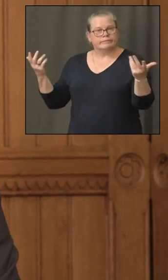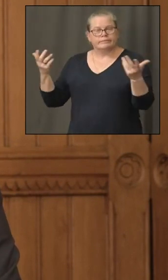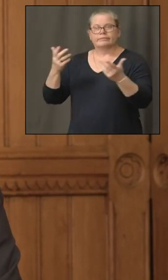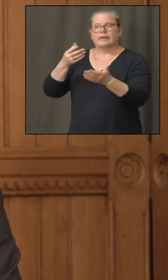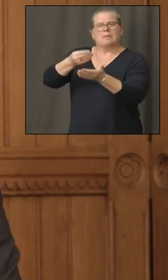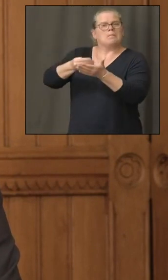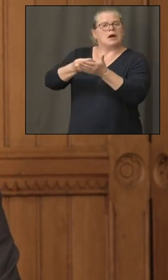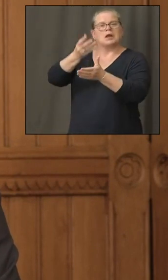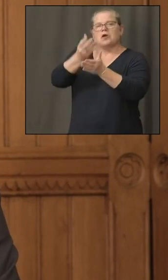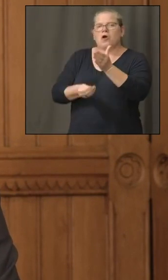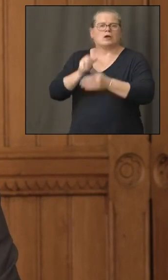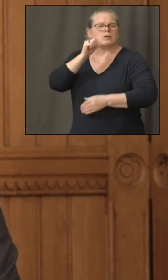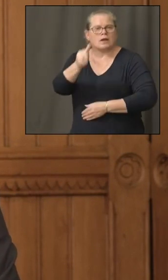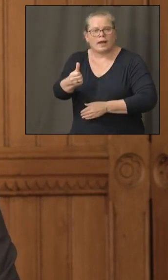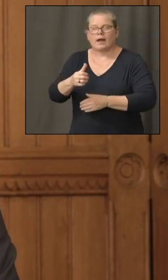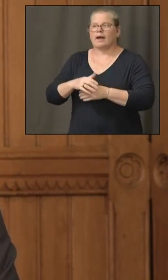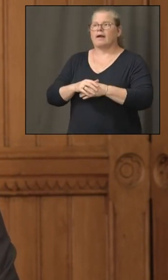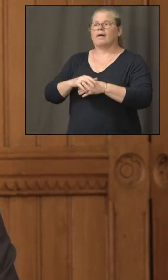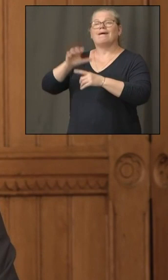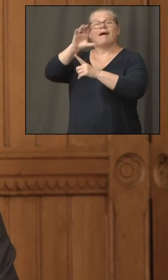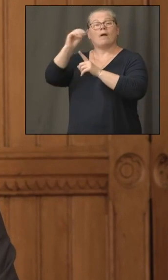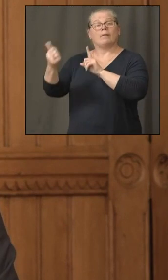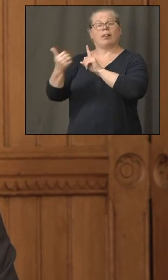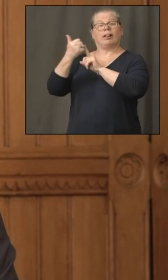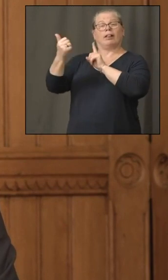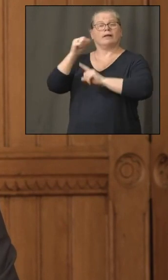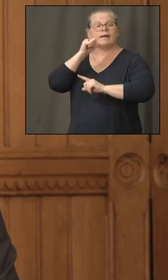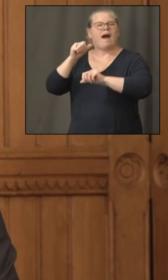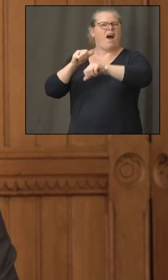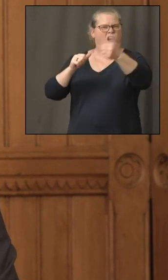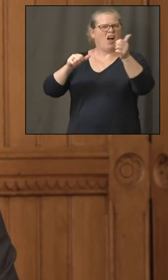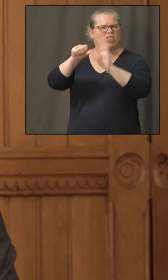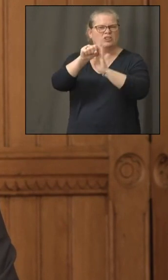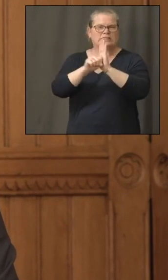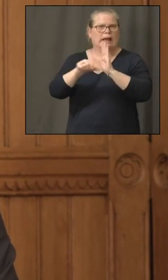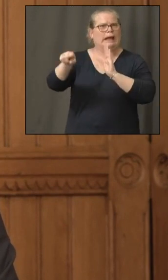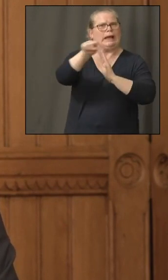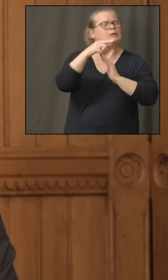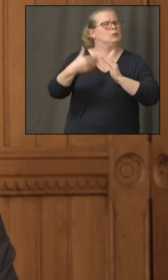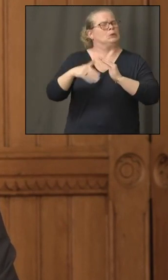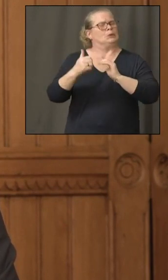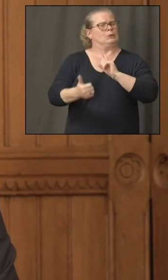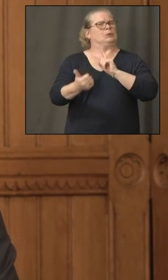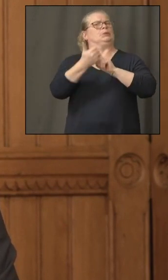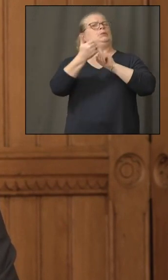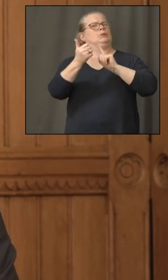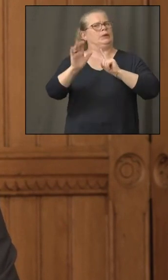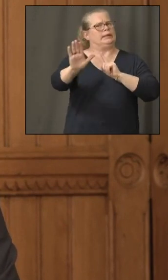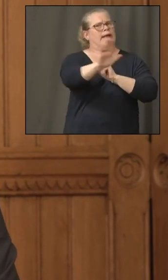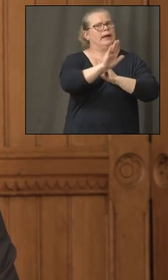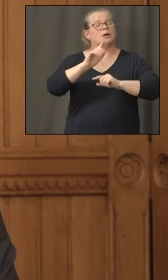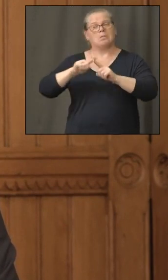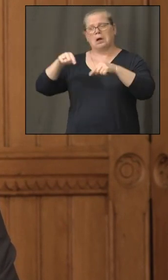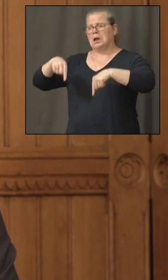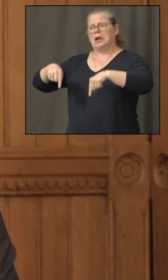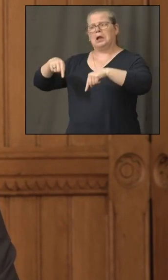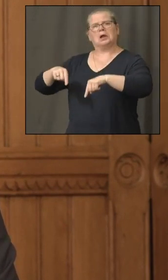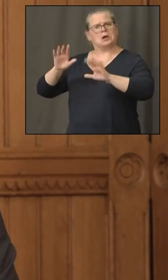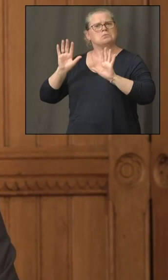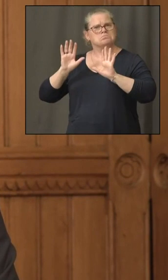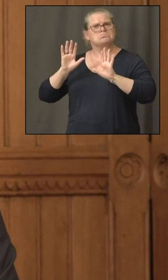and municipalities were. But we did cancel some orders that were flaking out on us. But overall, as the governor said,